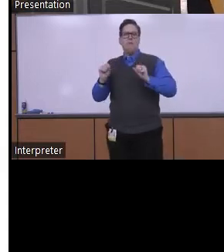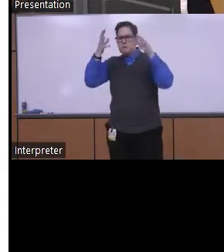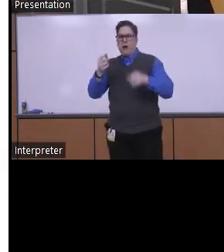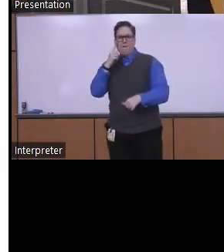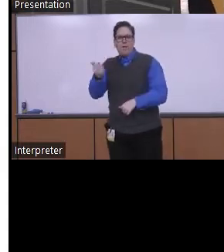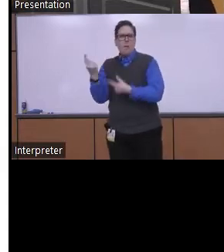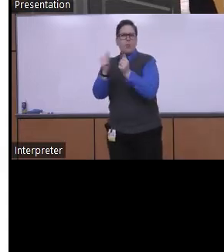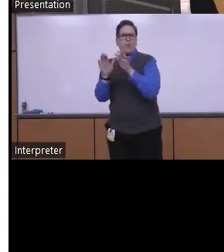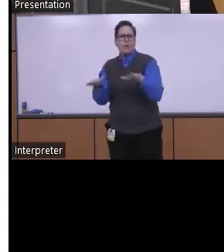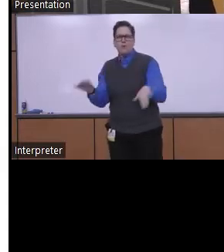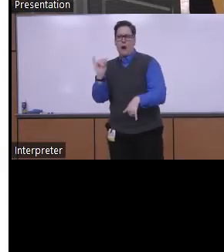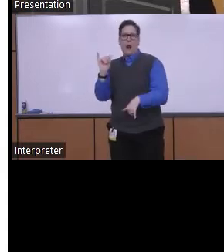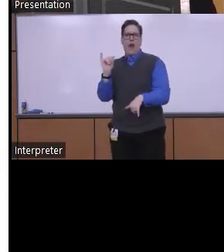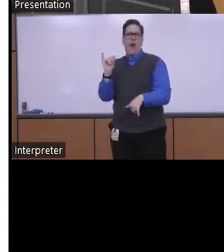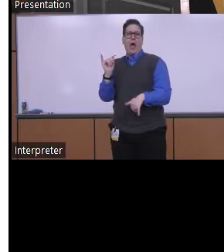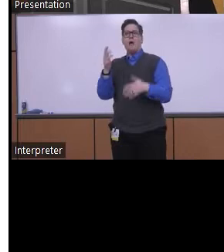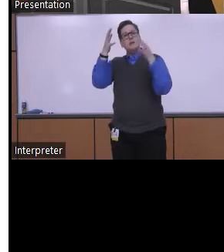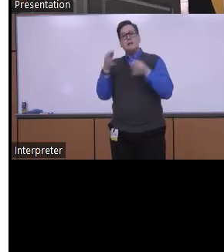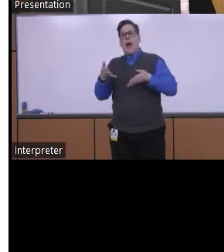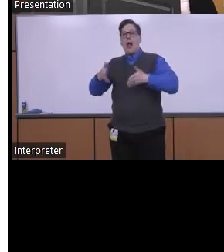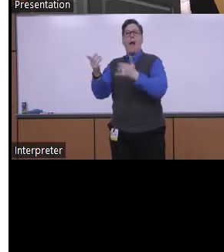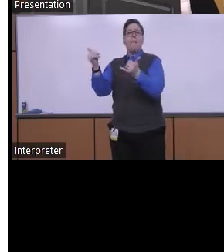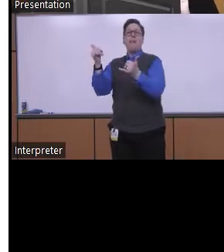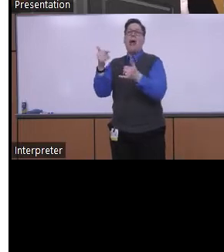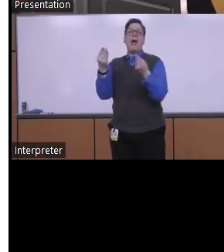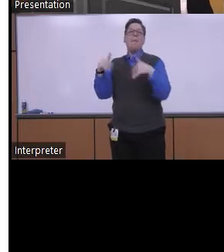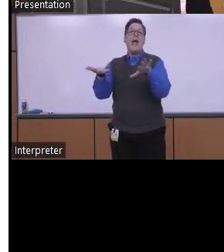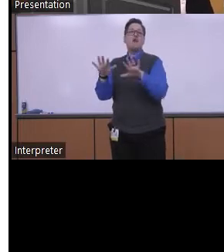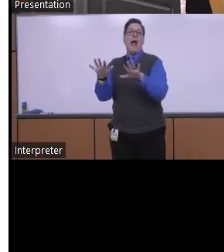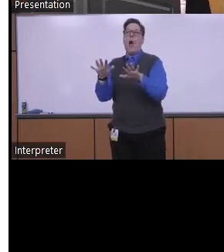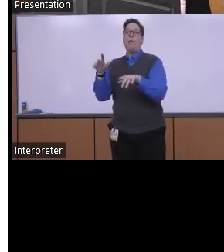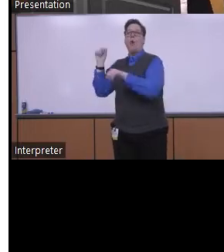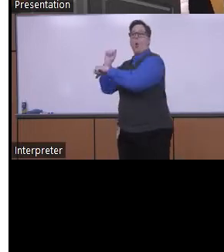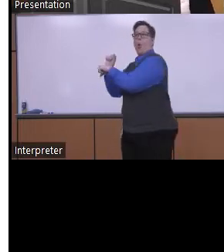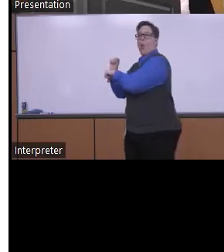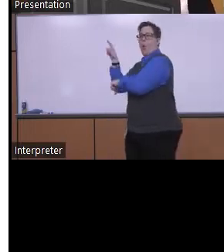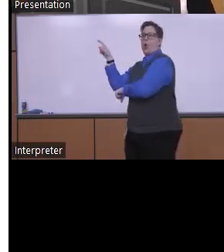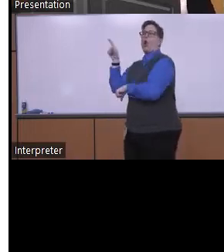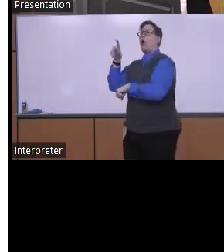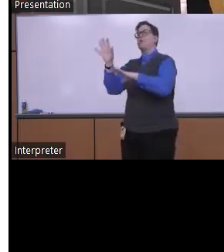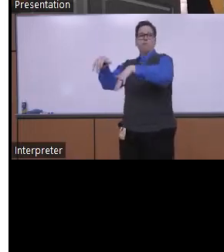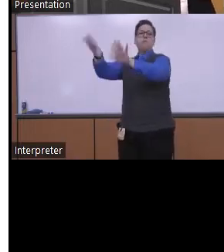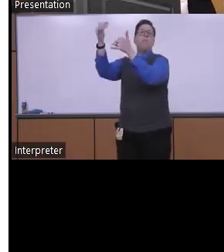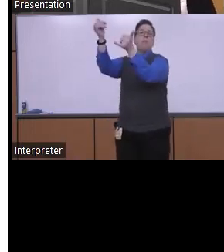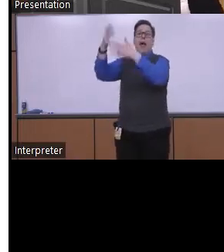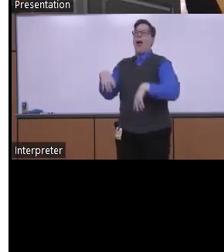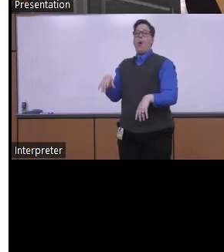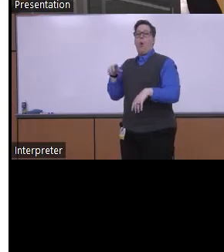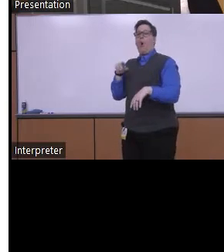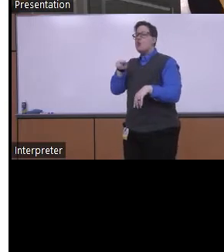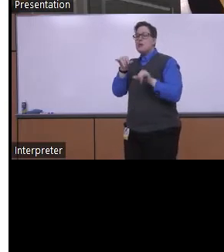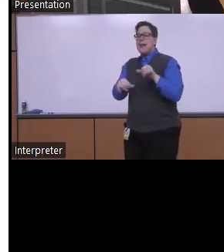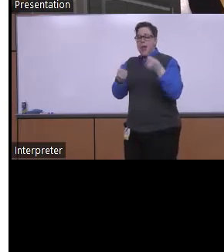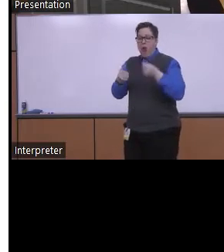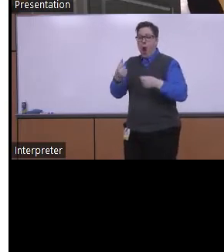children, such as allowing them to play unsupervised in a playground while mom works, or stay in the car while parent runs a quick errand. And these are all